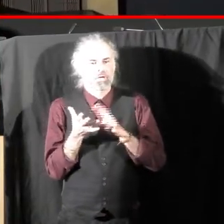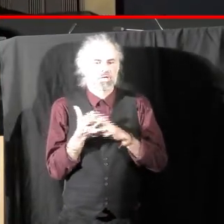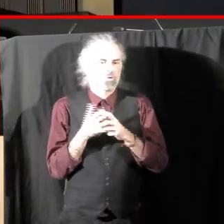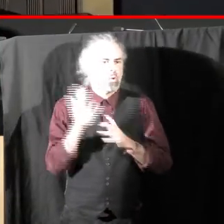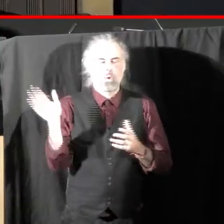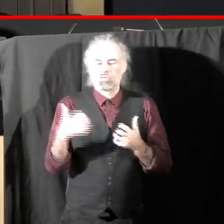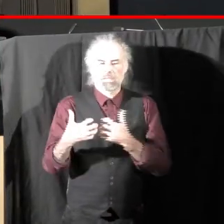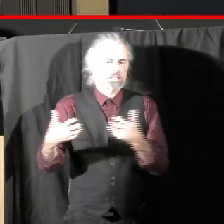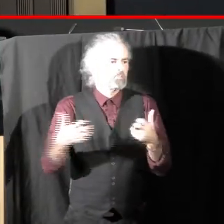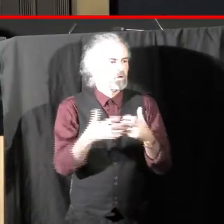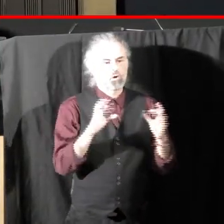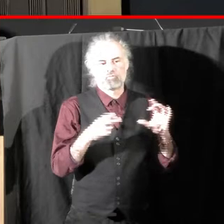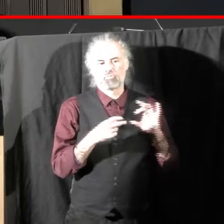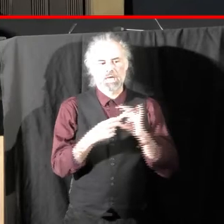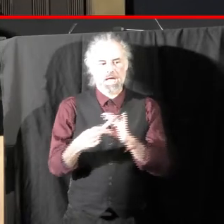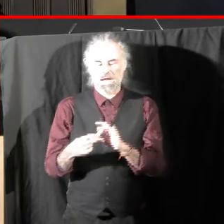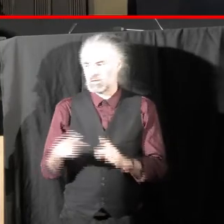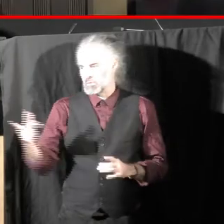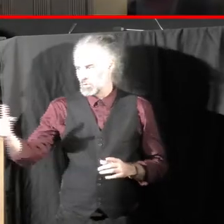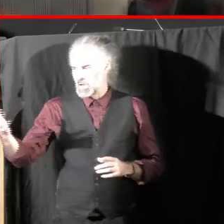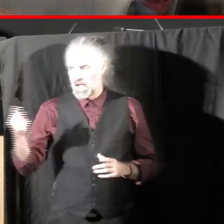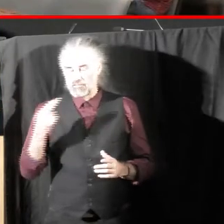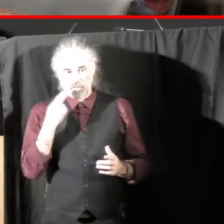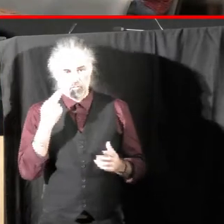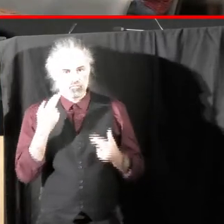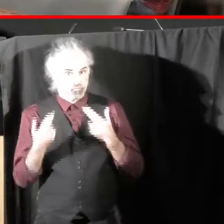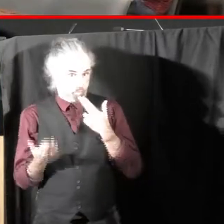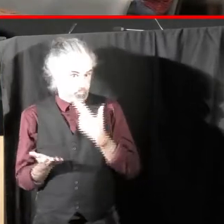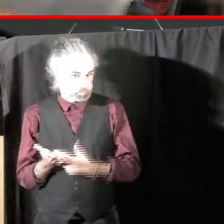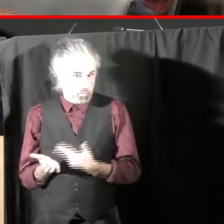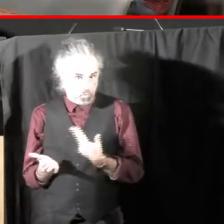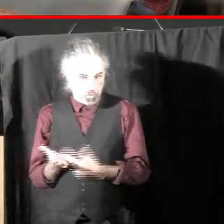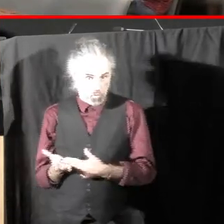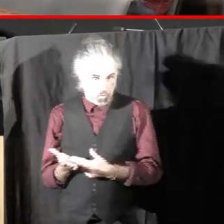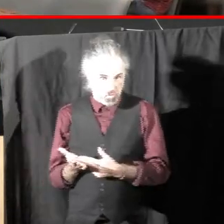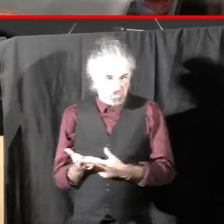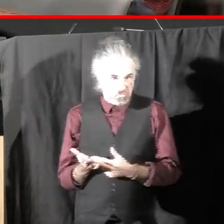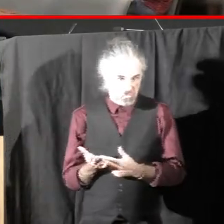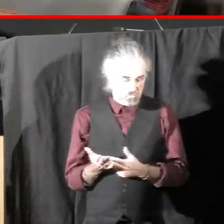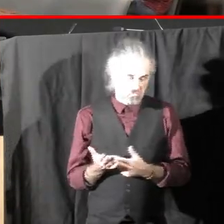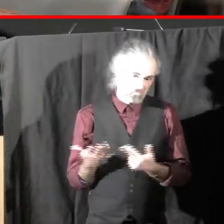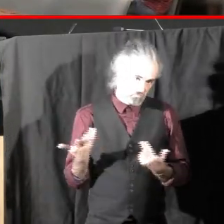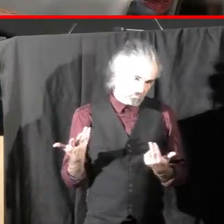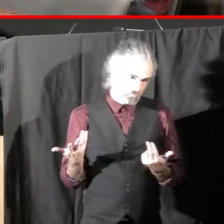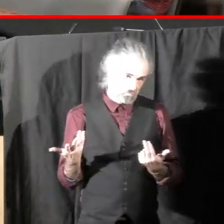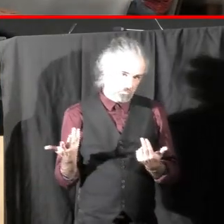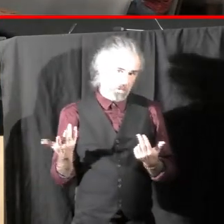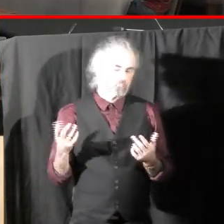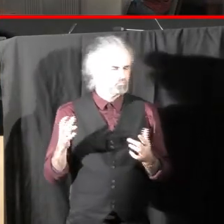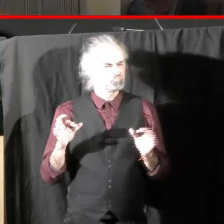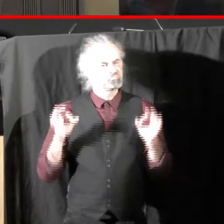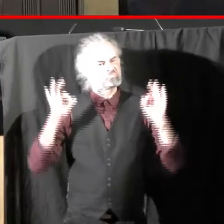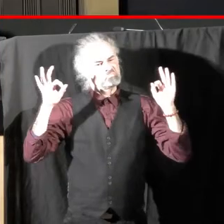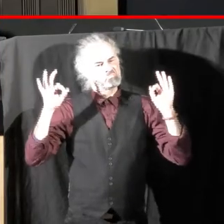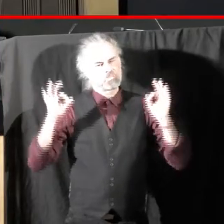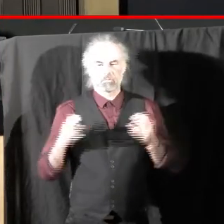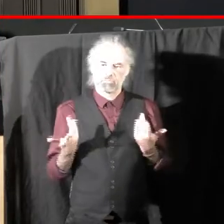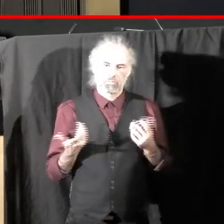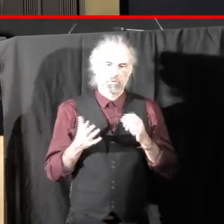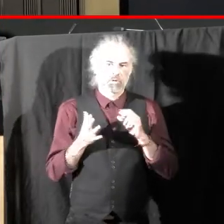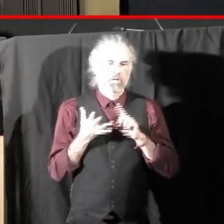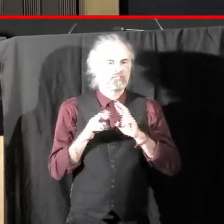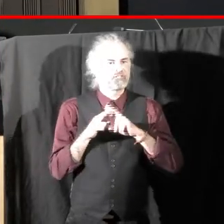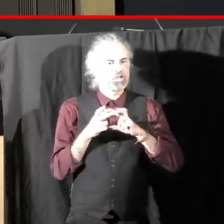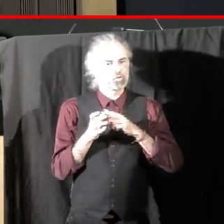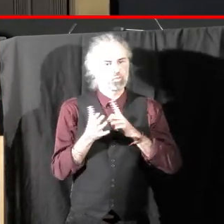related. Has there been, like, any reports said on it? Official investigations, yeah. Just the coroner's